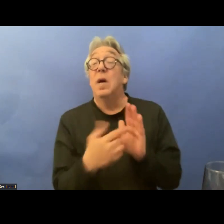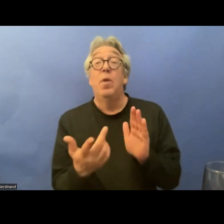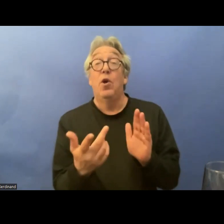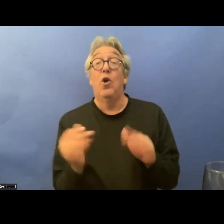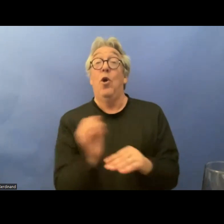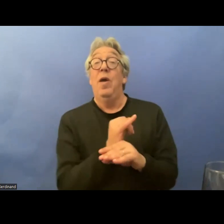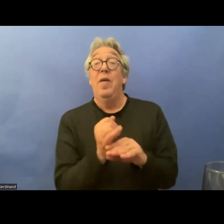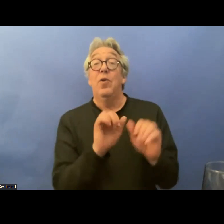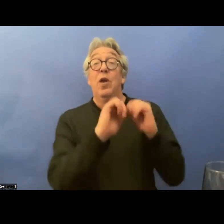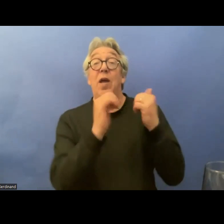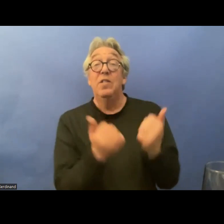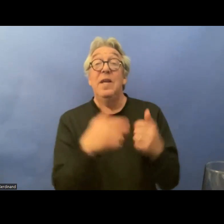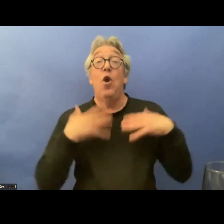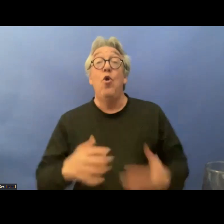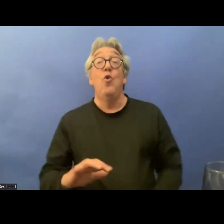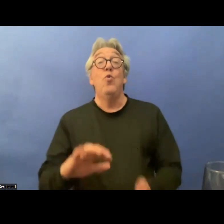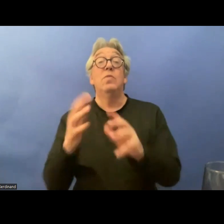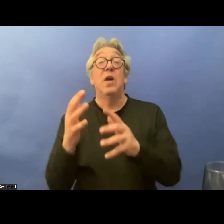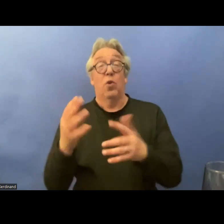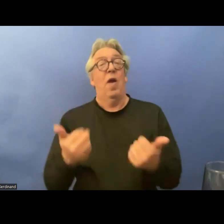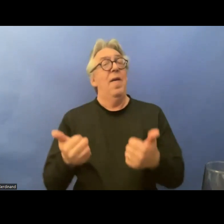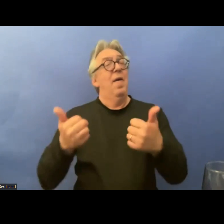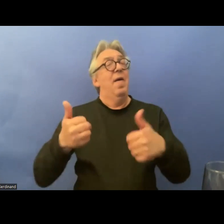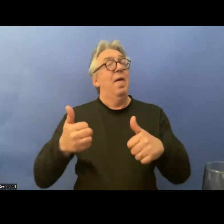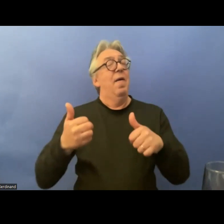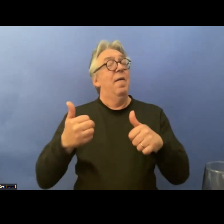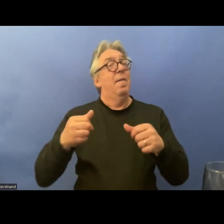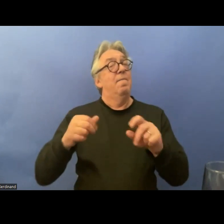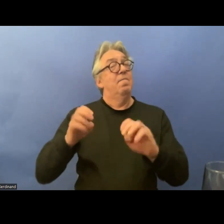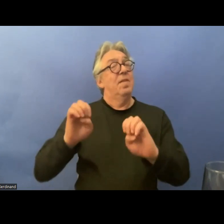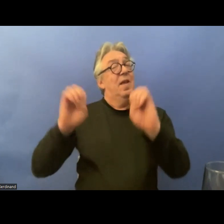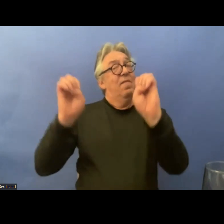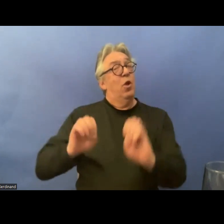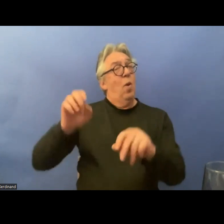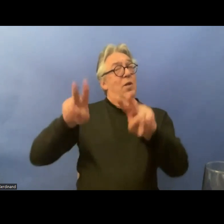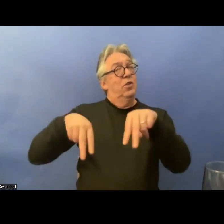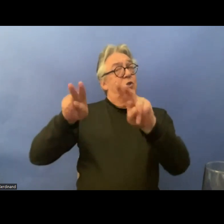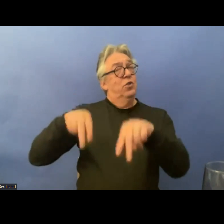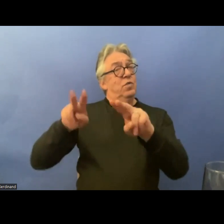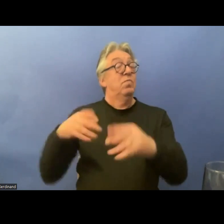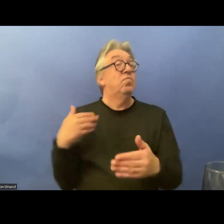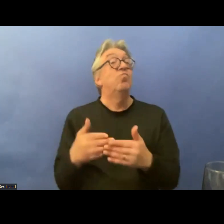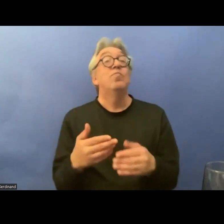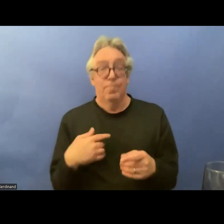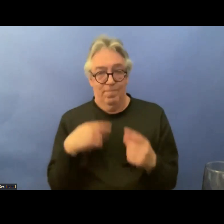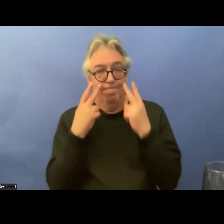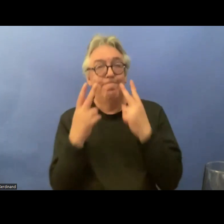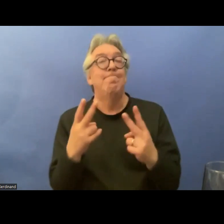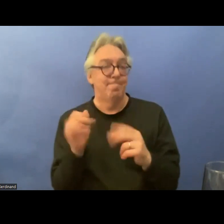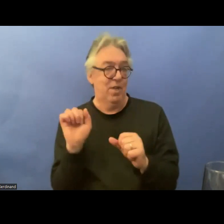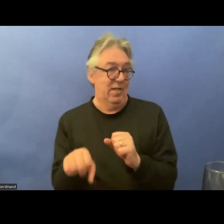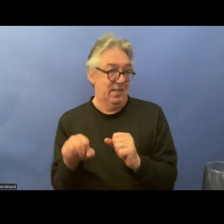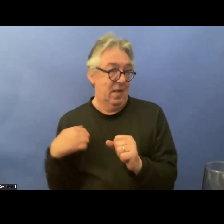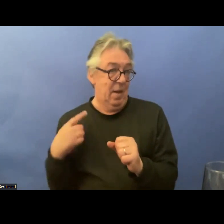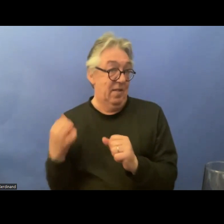humanitarian evaluations. Over the past years, there has been progress in ensuring that